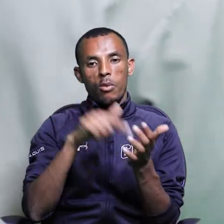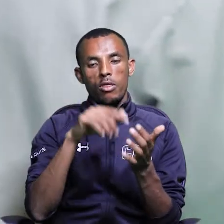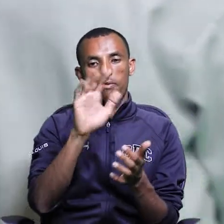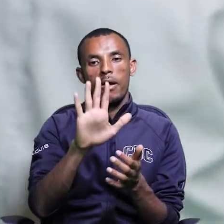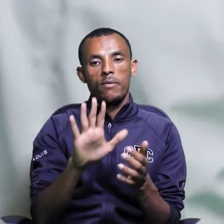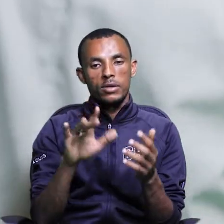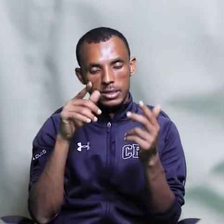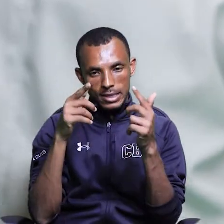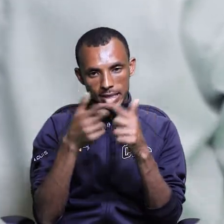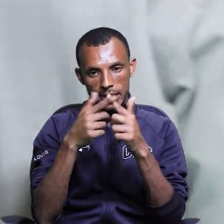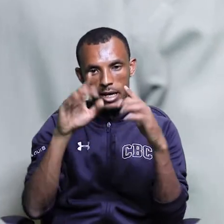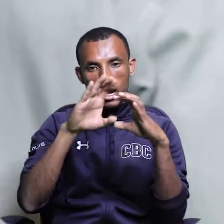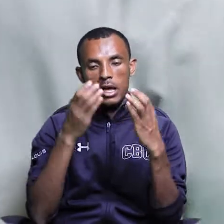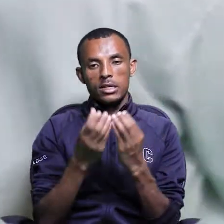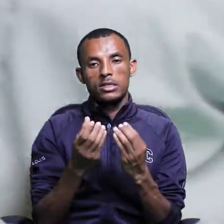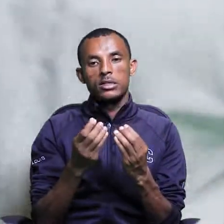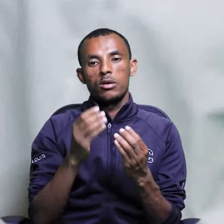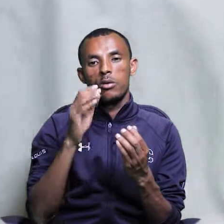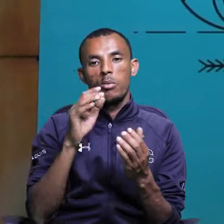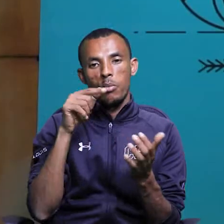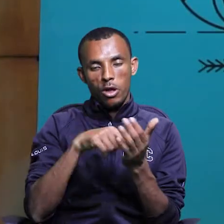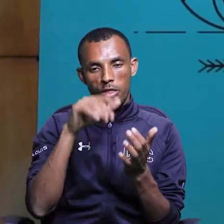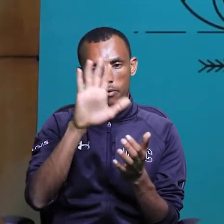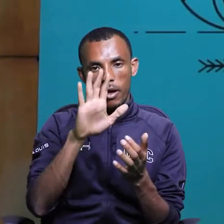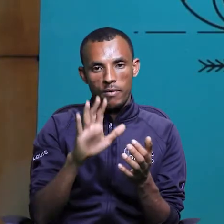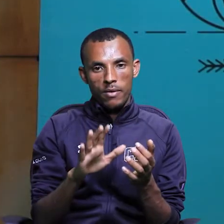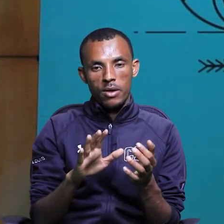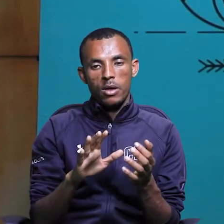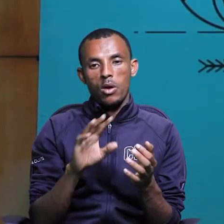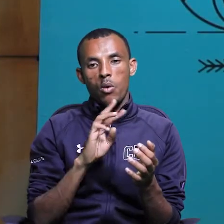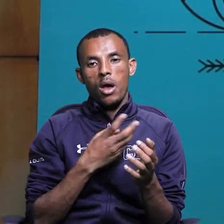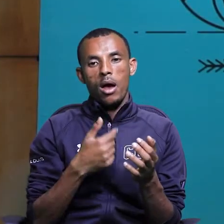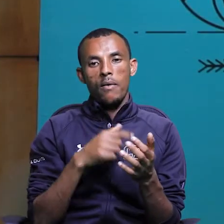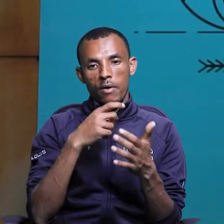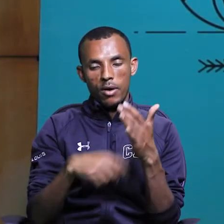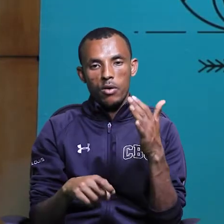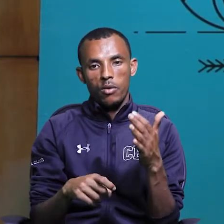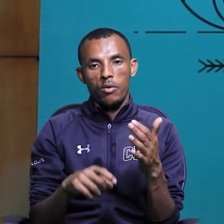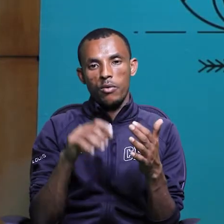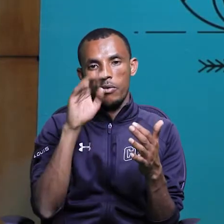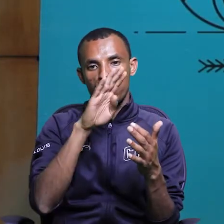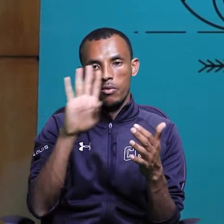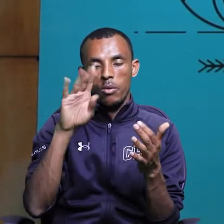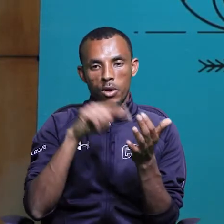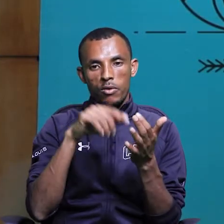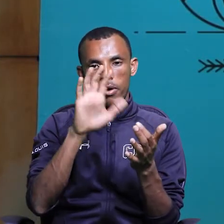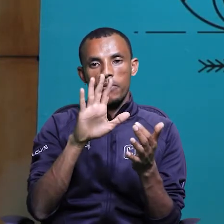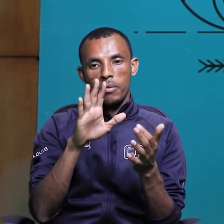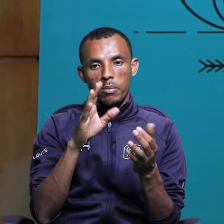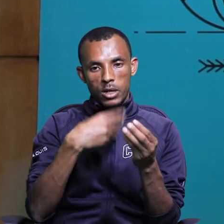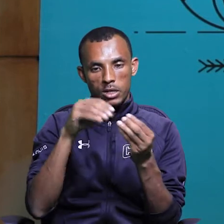Second class, 0.5 when it was reduced, we will have a value 54.5 to